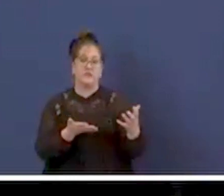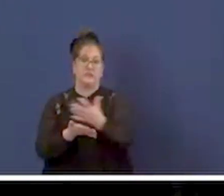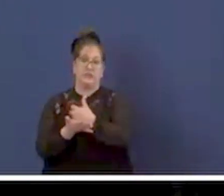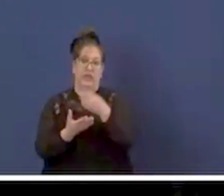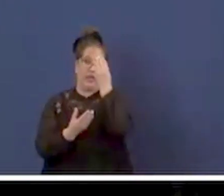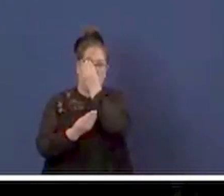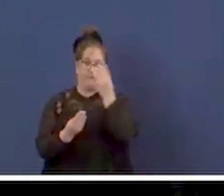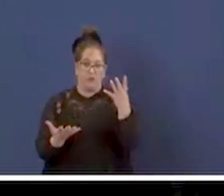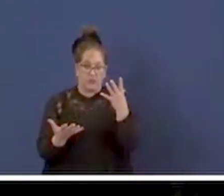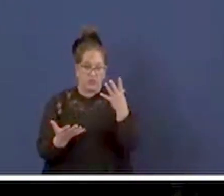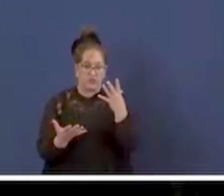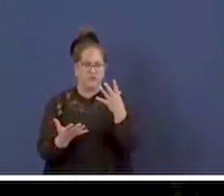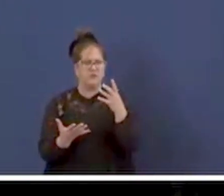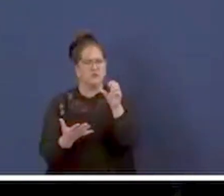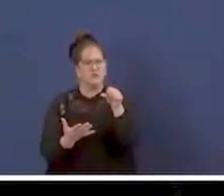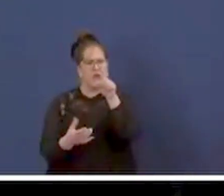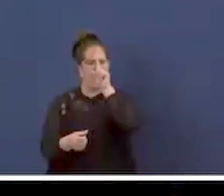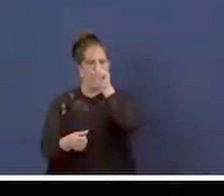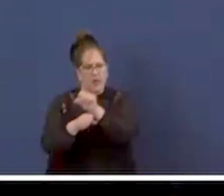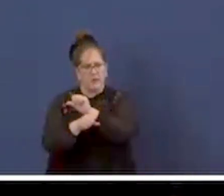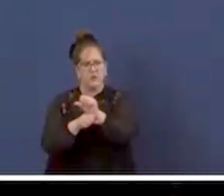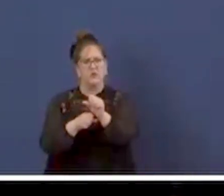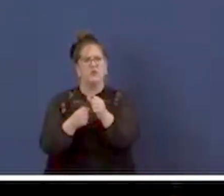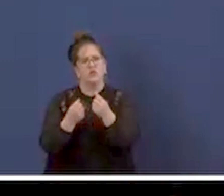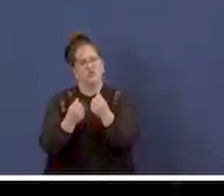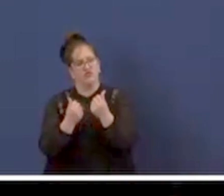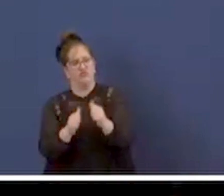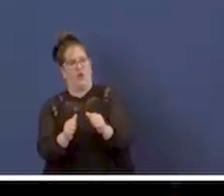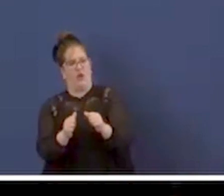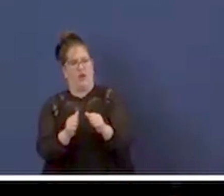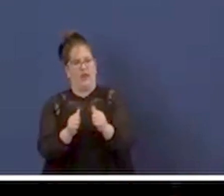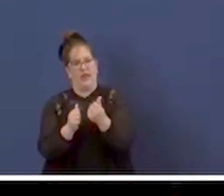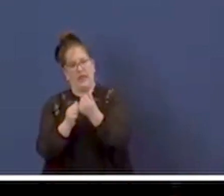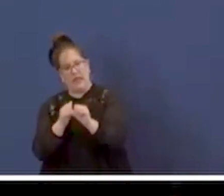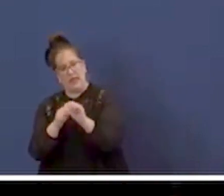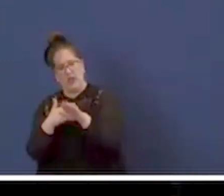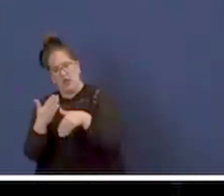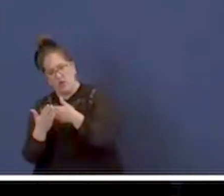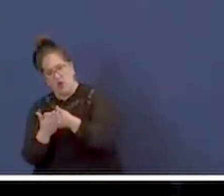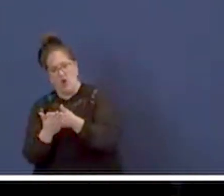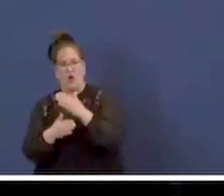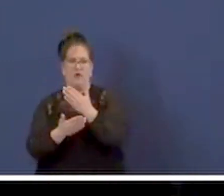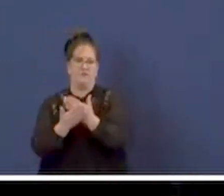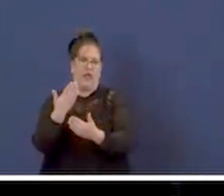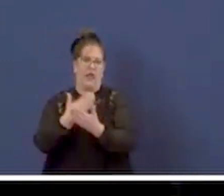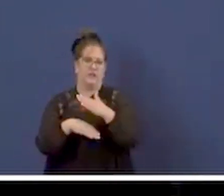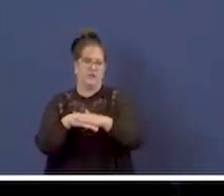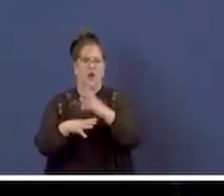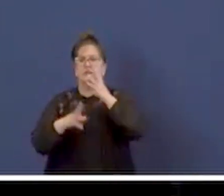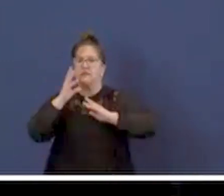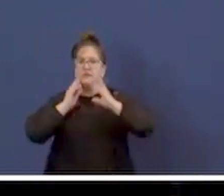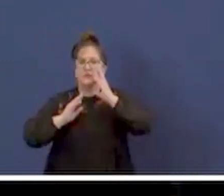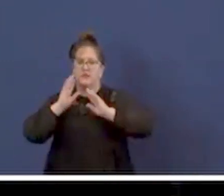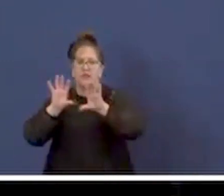I absolutely try to get any and all hands-on experience that you can in classrooms